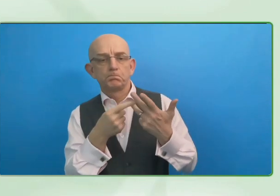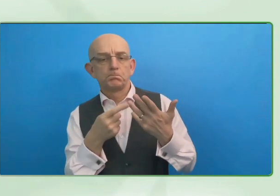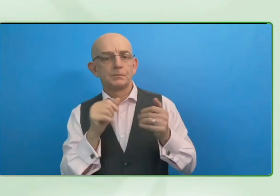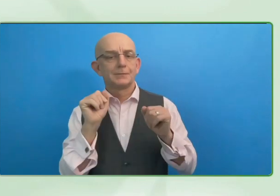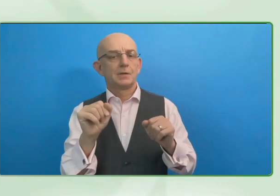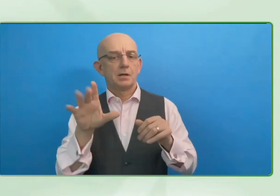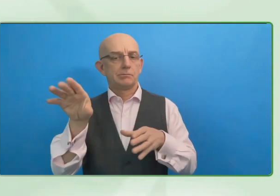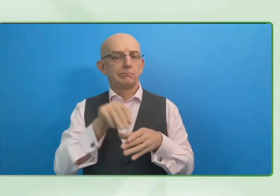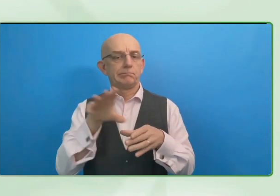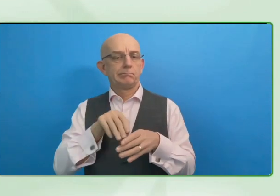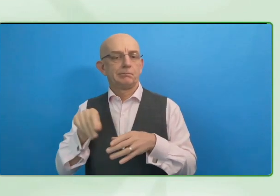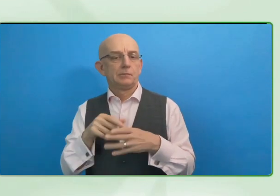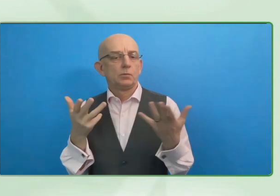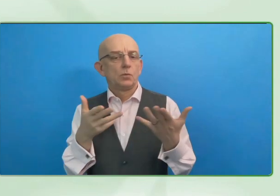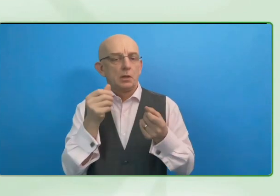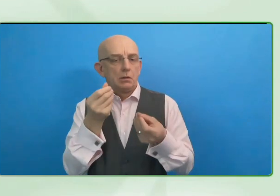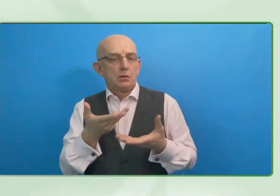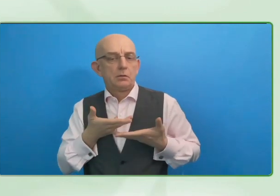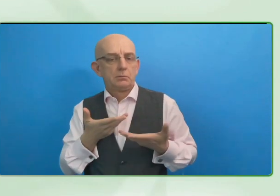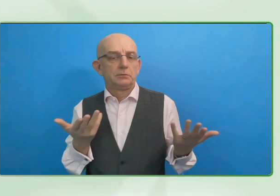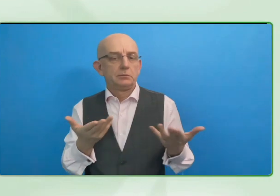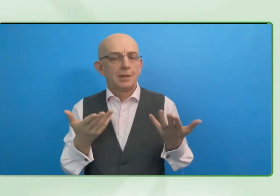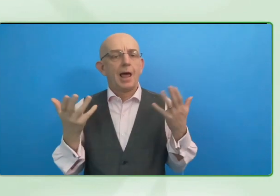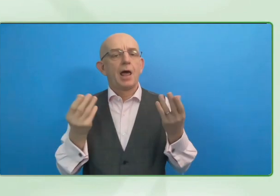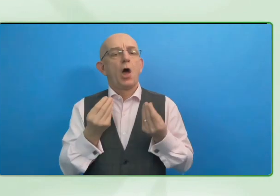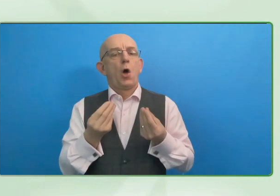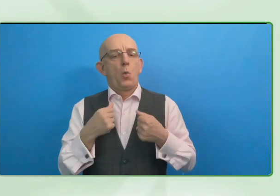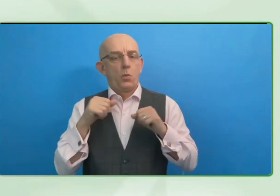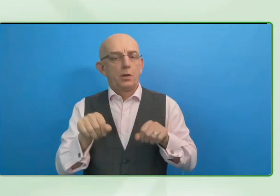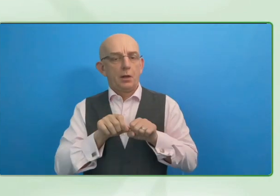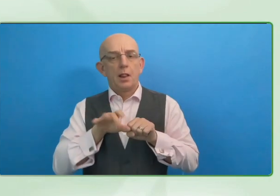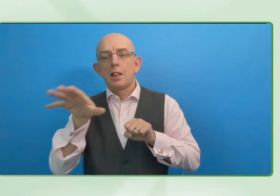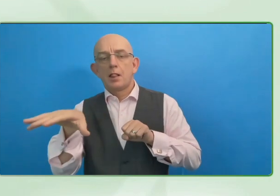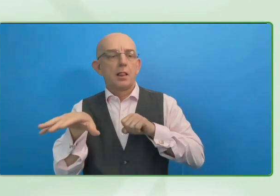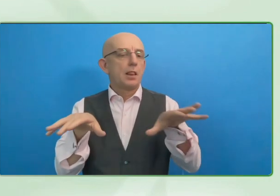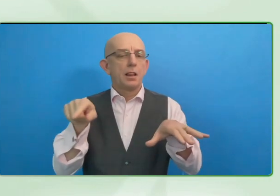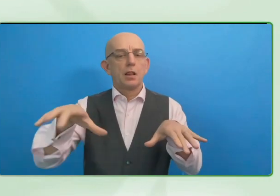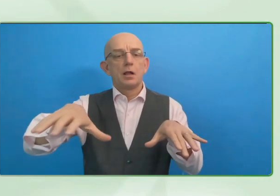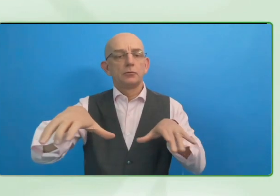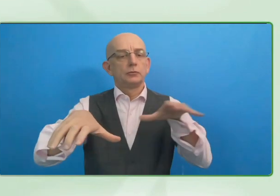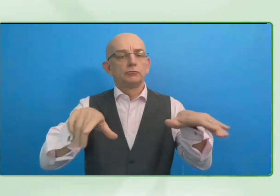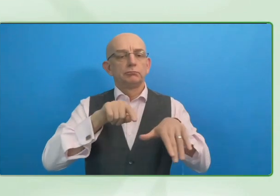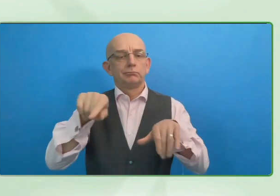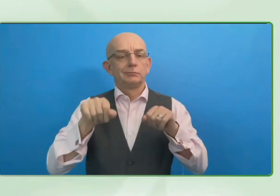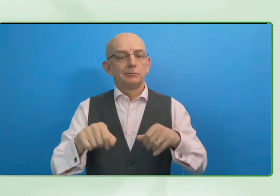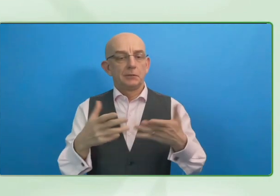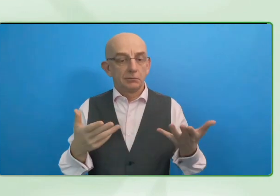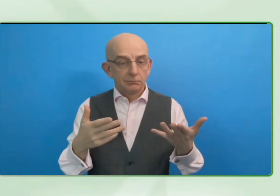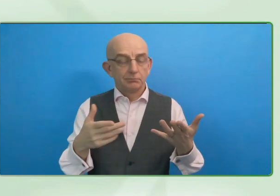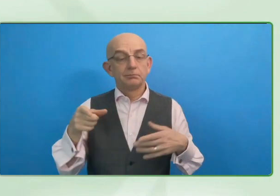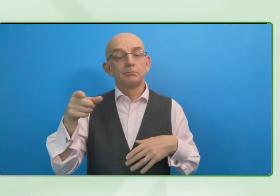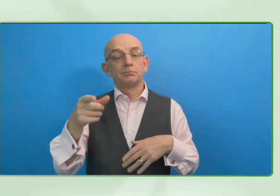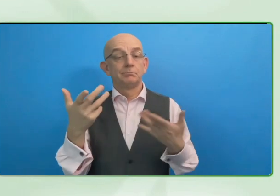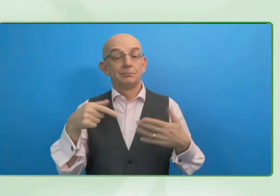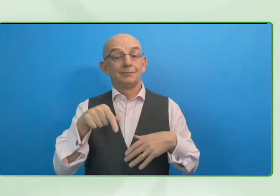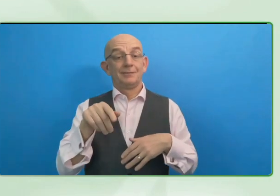another country, especially outside of Europe, with a different language like Arabic, for example? Is this something of